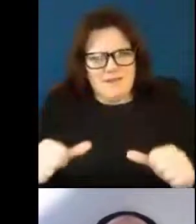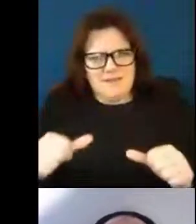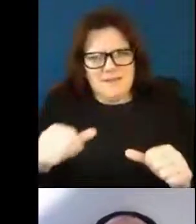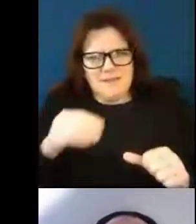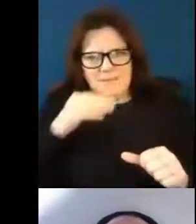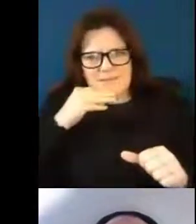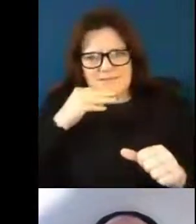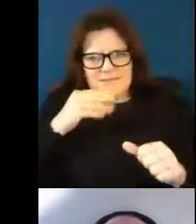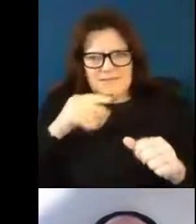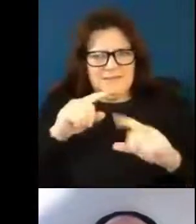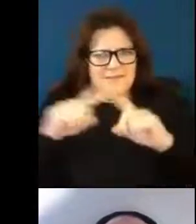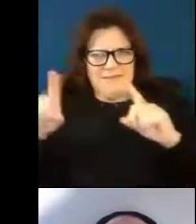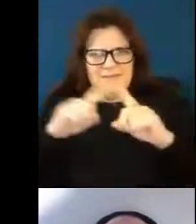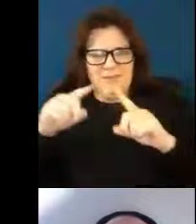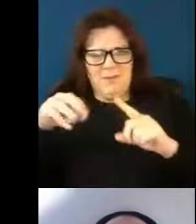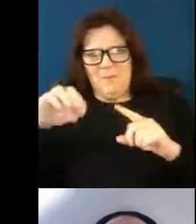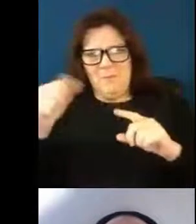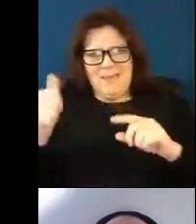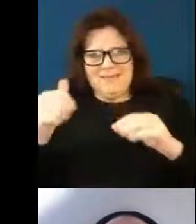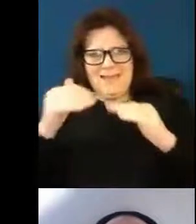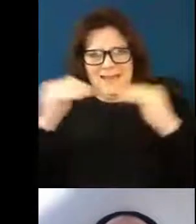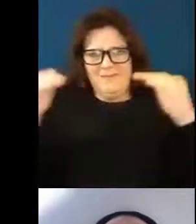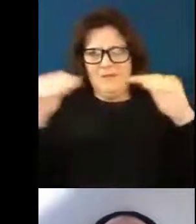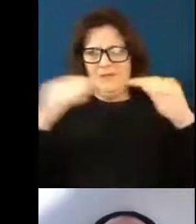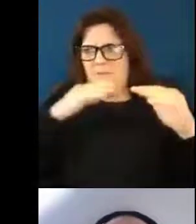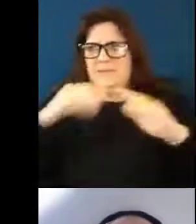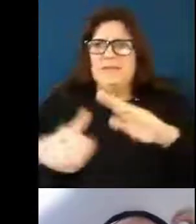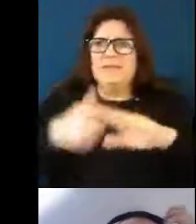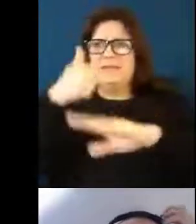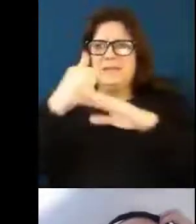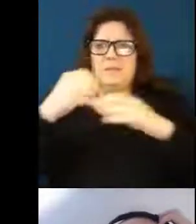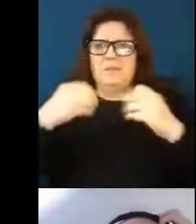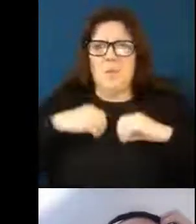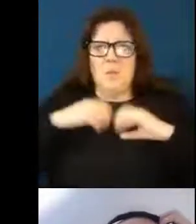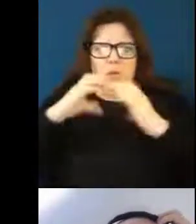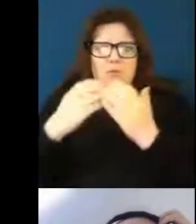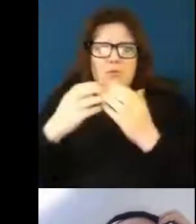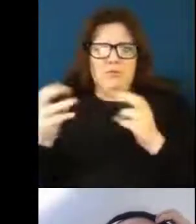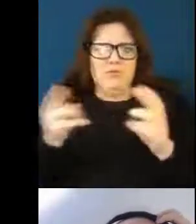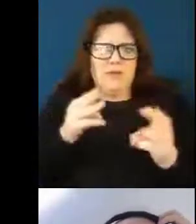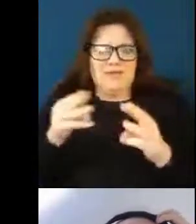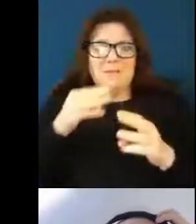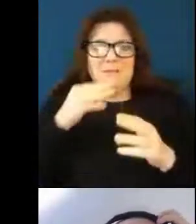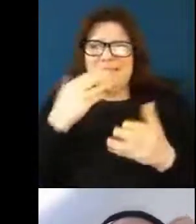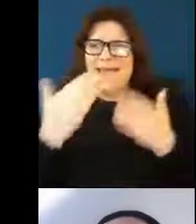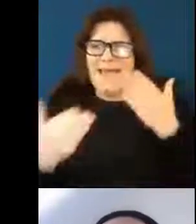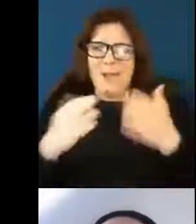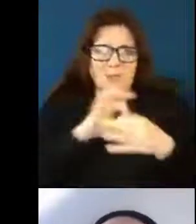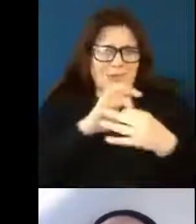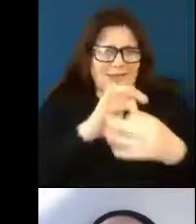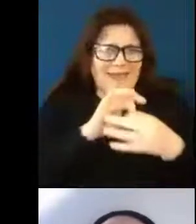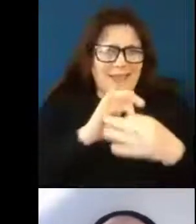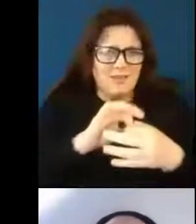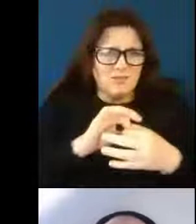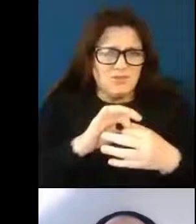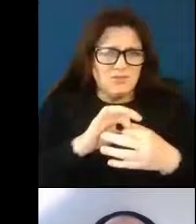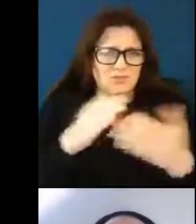level in relation to your setting up of your community of practice. So how do you engage the